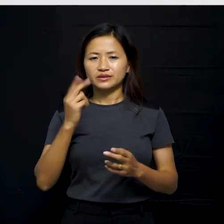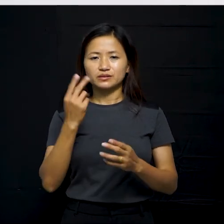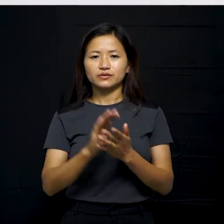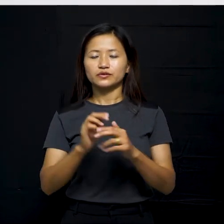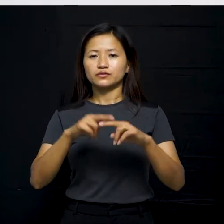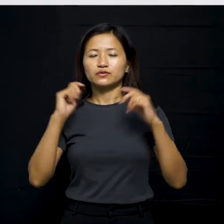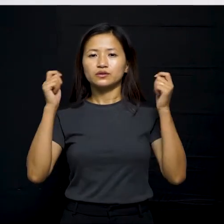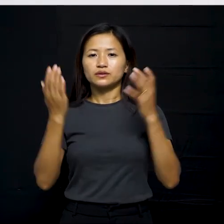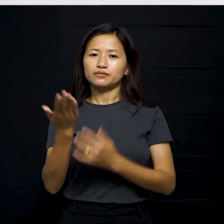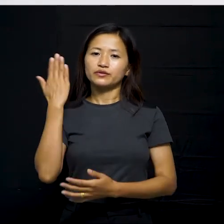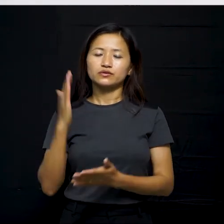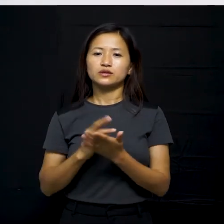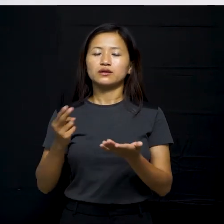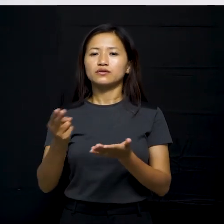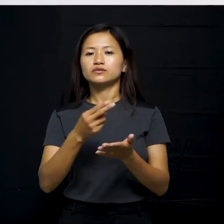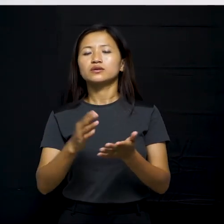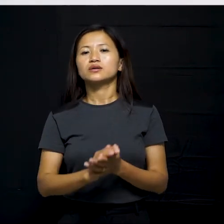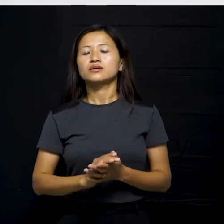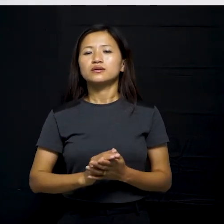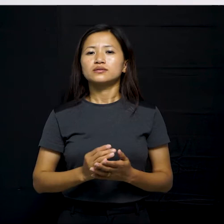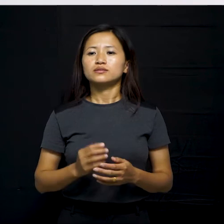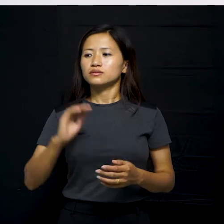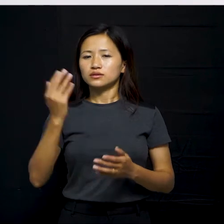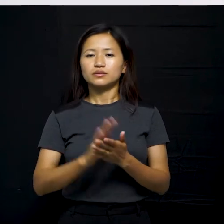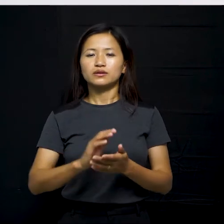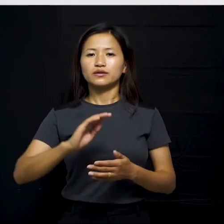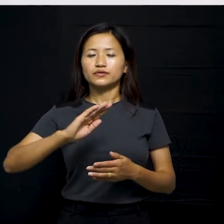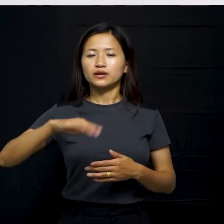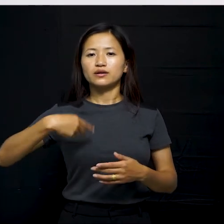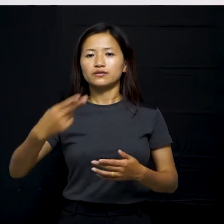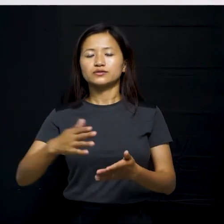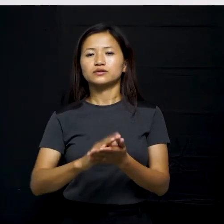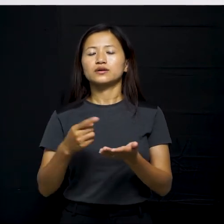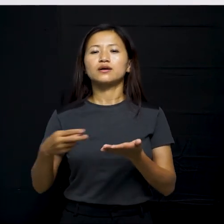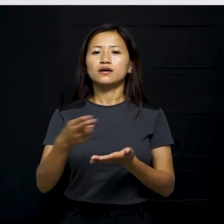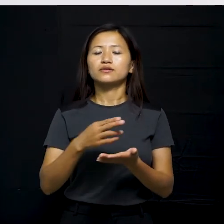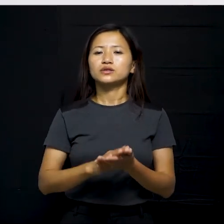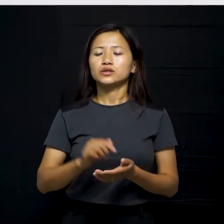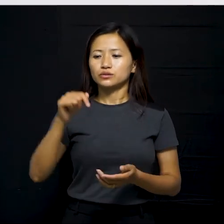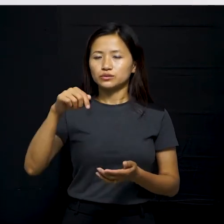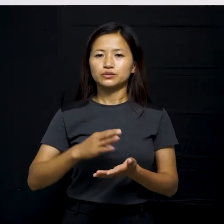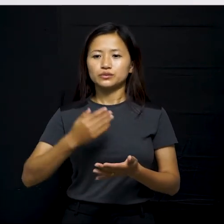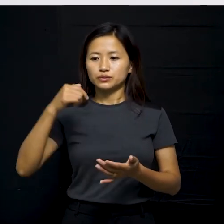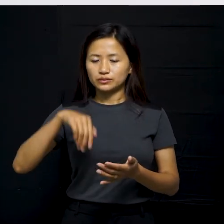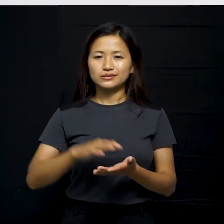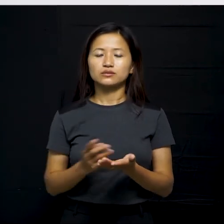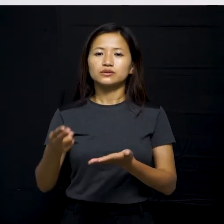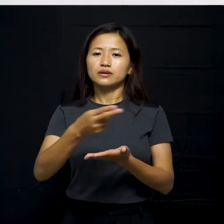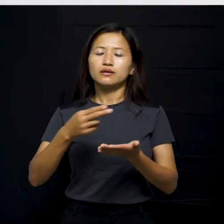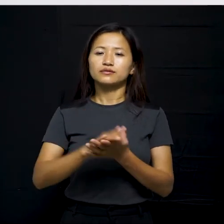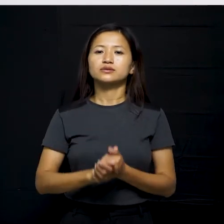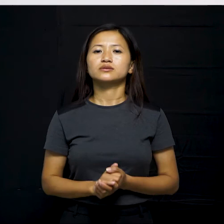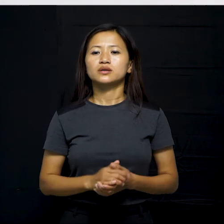are celebrated before the harvest, some are celebrated after the harvest, and some during the harvest. And also some of the